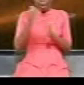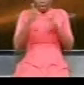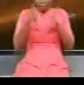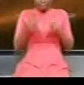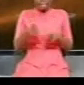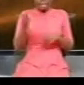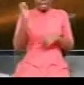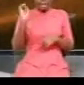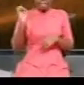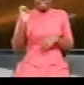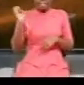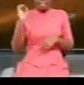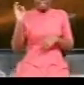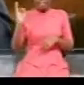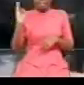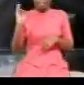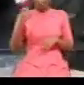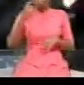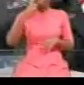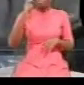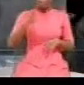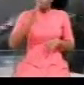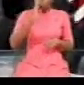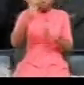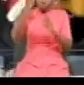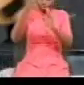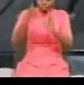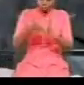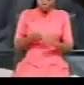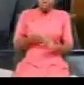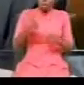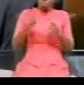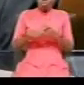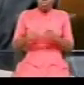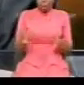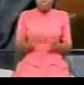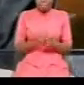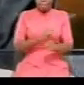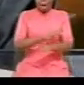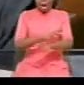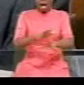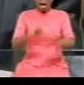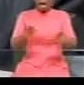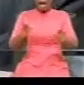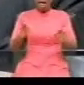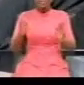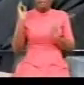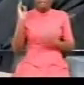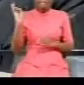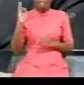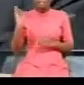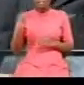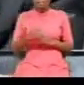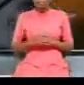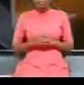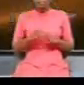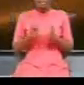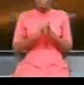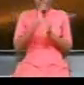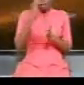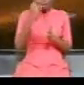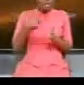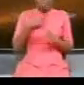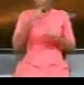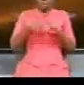personal evangelism must be joined to mass evangelism. That's why we